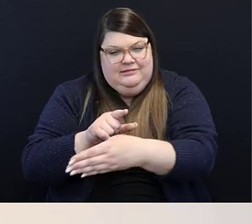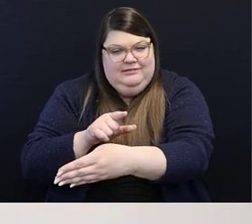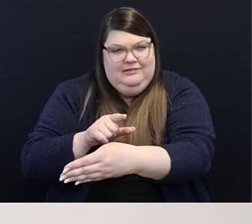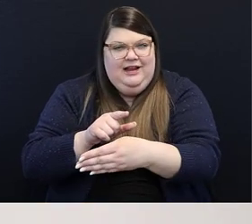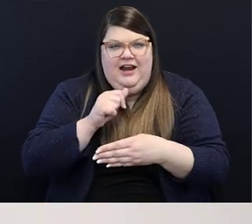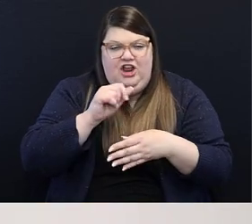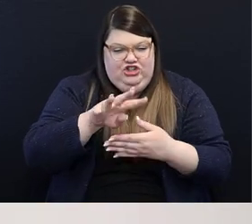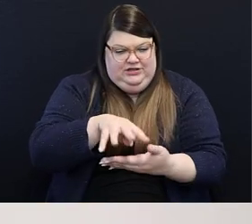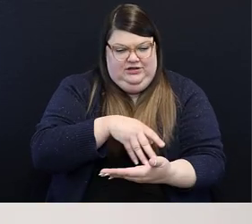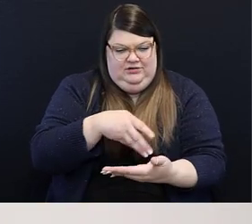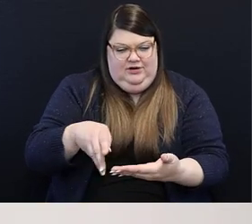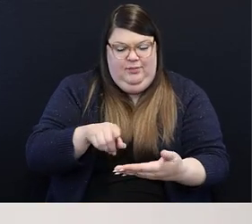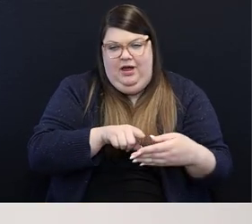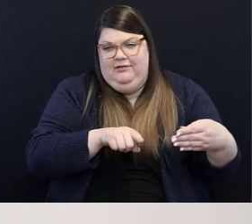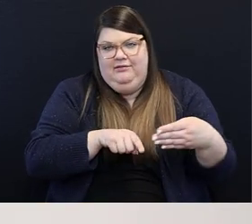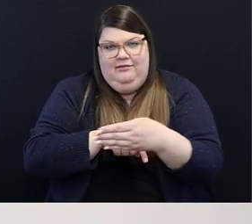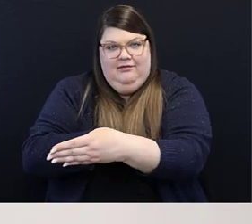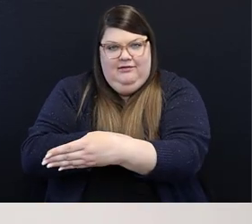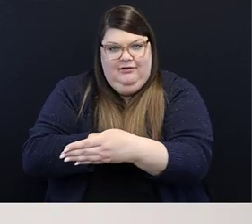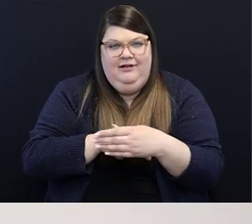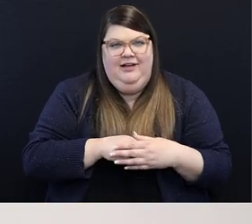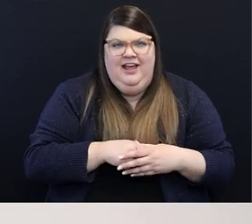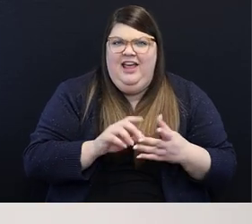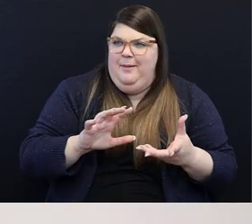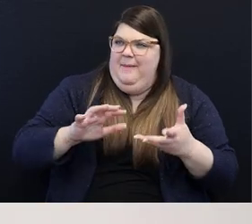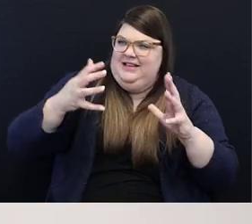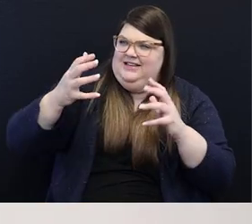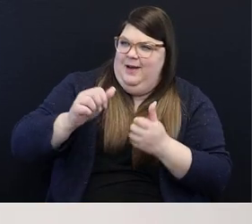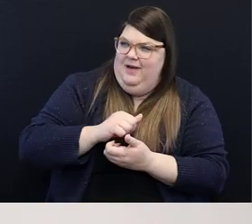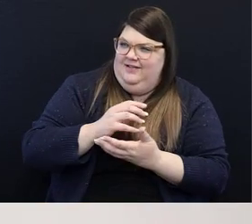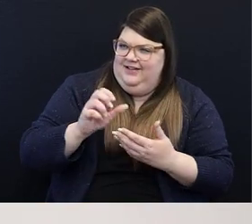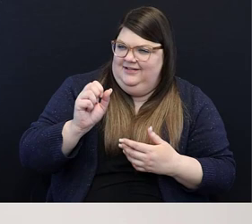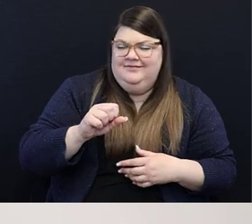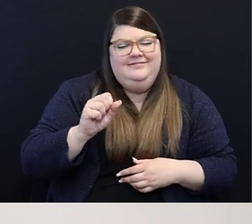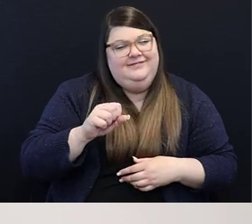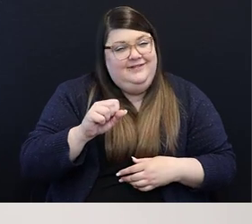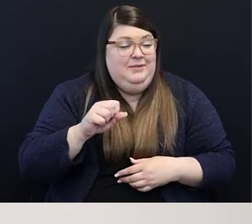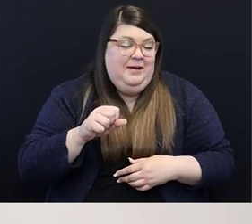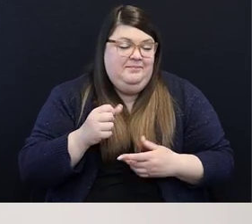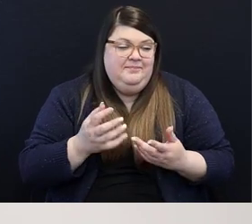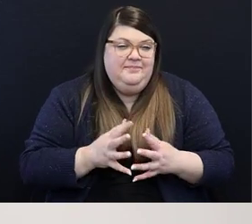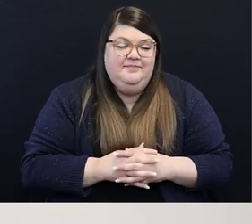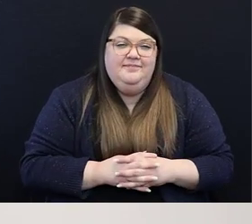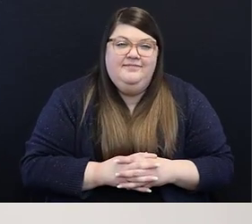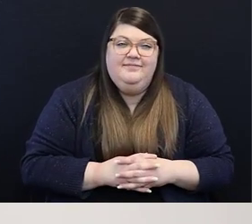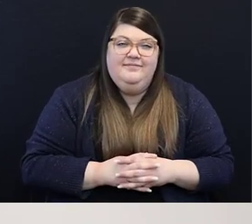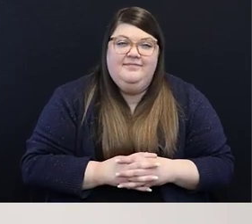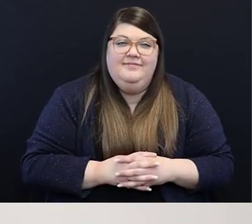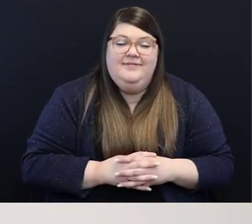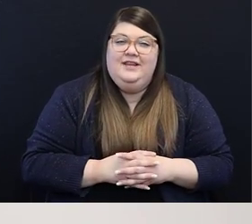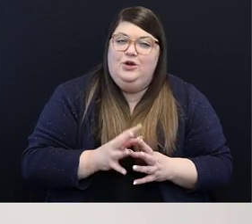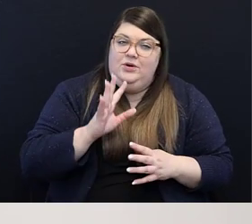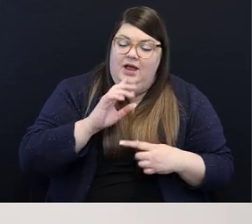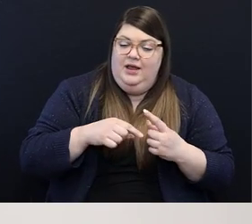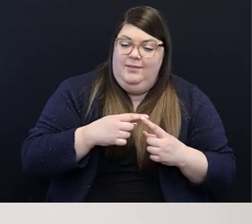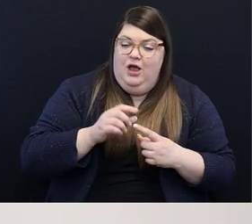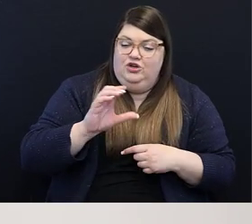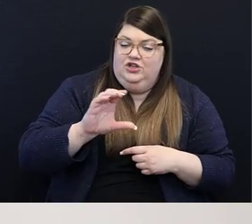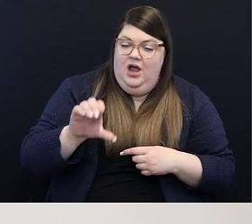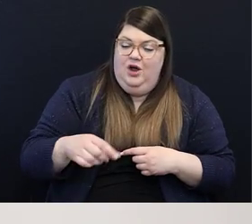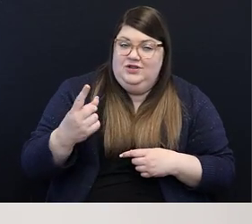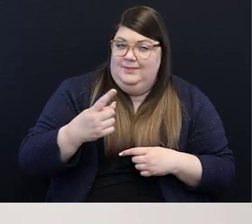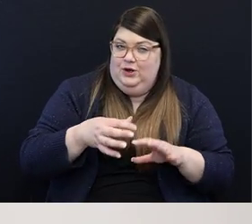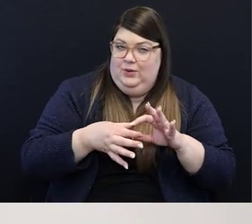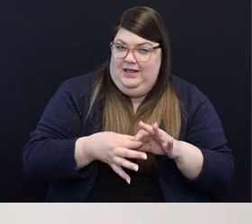They throw a curveball, though. Yeah. Just messes up the grid. Yeah. Yeah. But I mean, speaking of Chicago, something that is related and